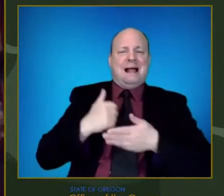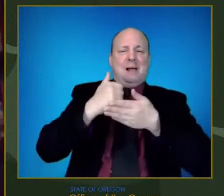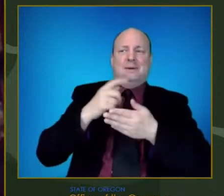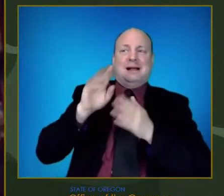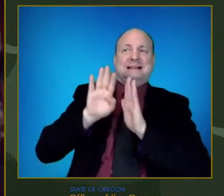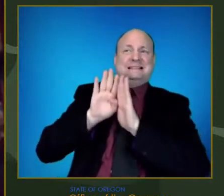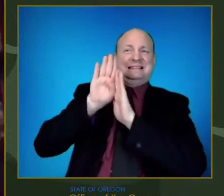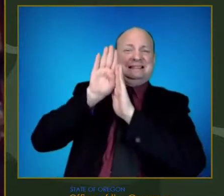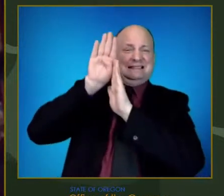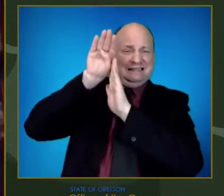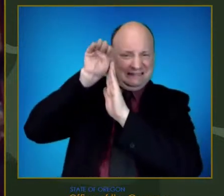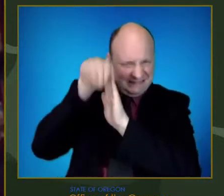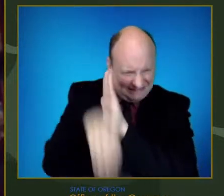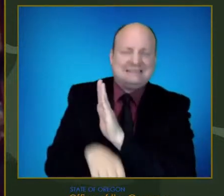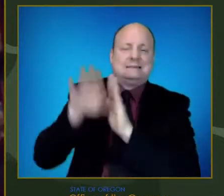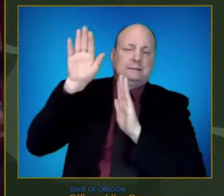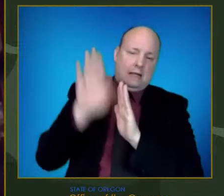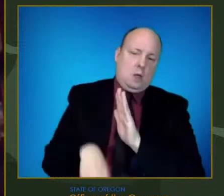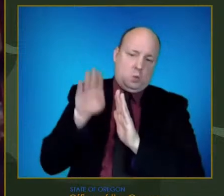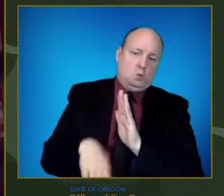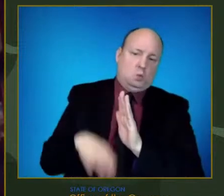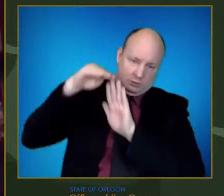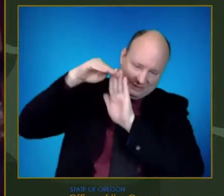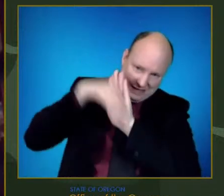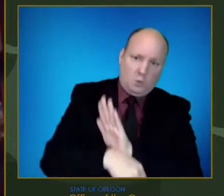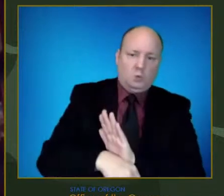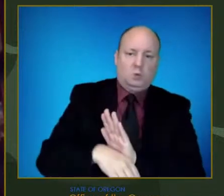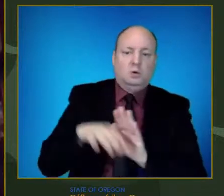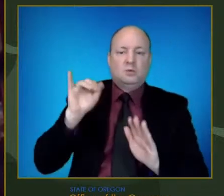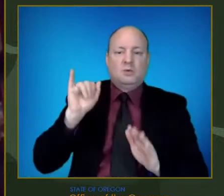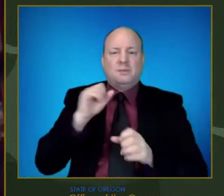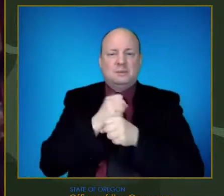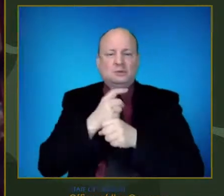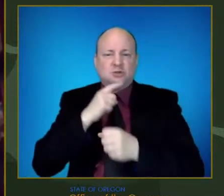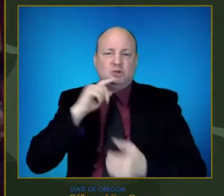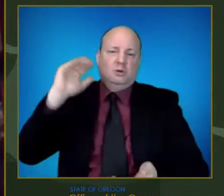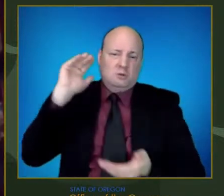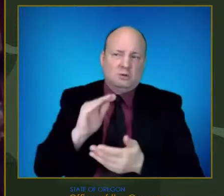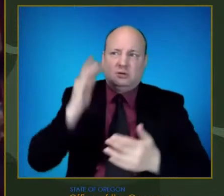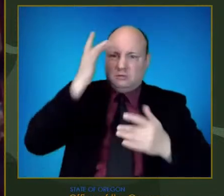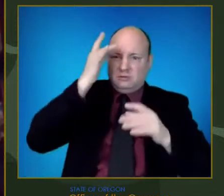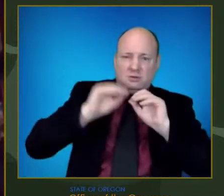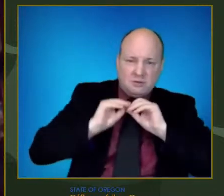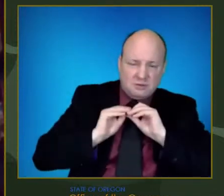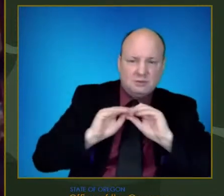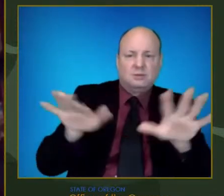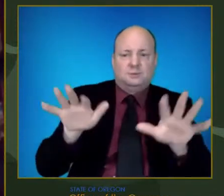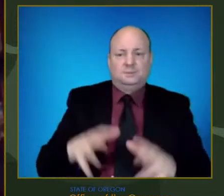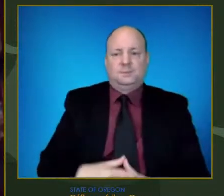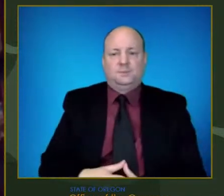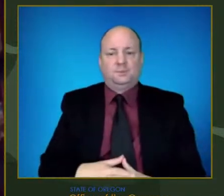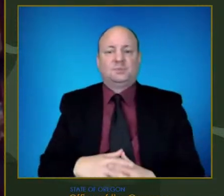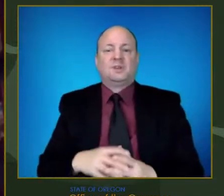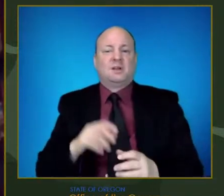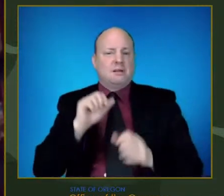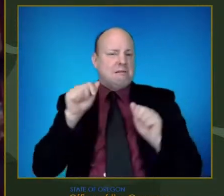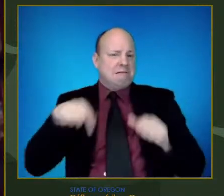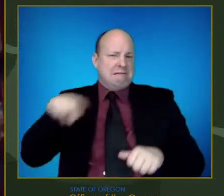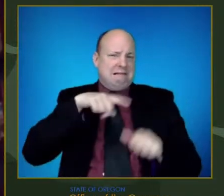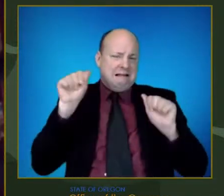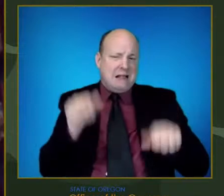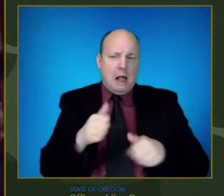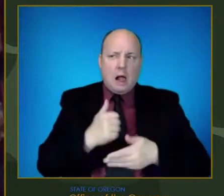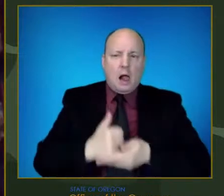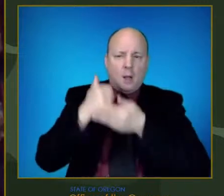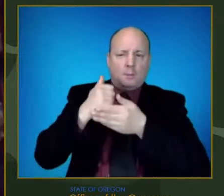transmission drop. Then we'll see our hospitalizations decline to 11 new daily hospitalizations. We're